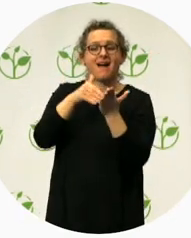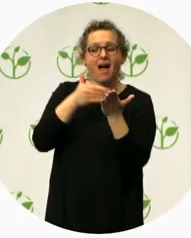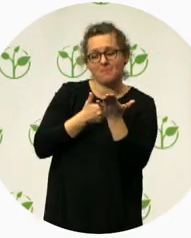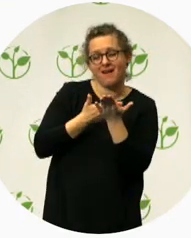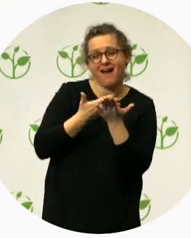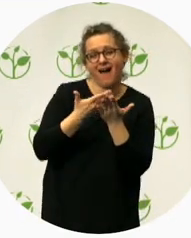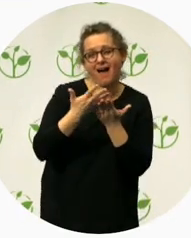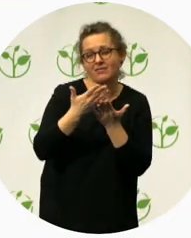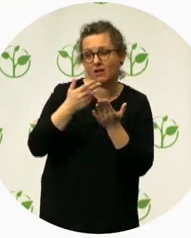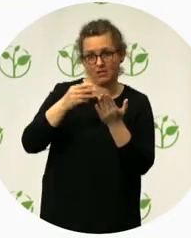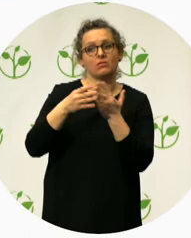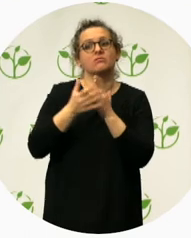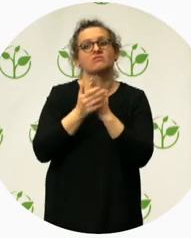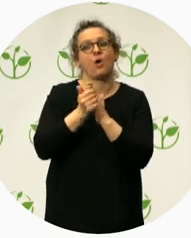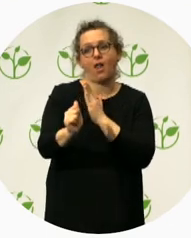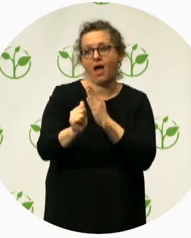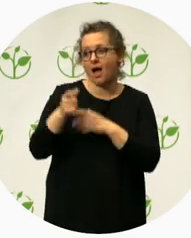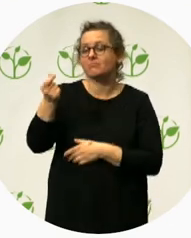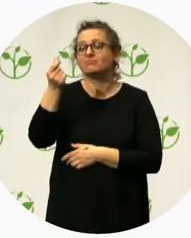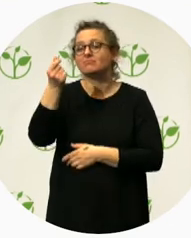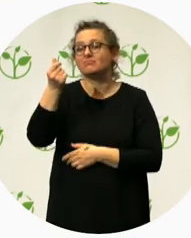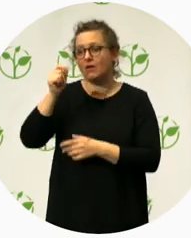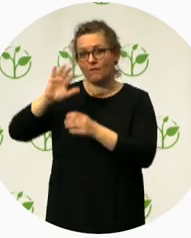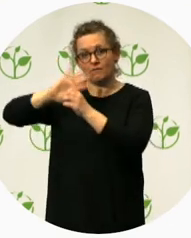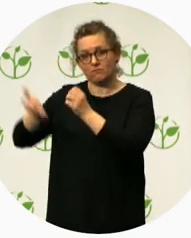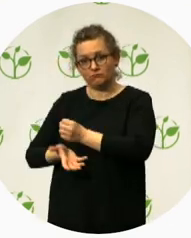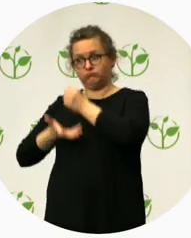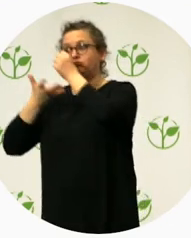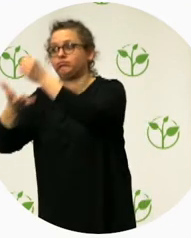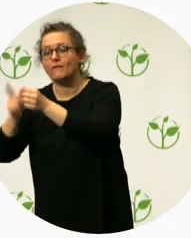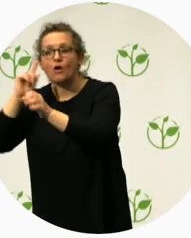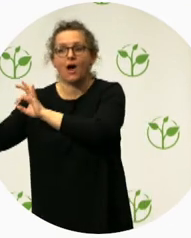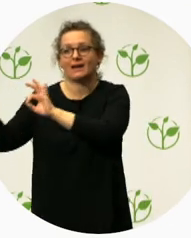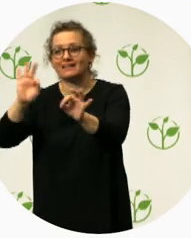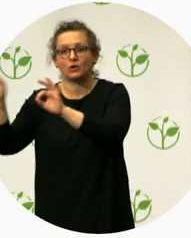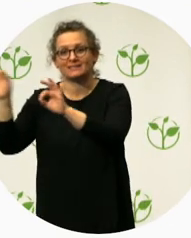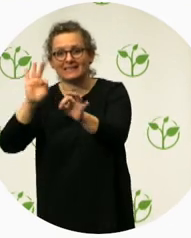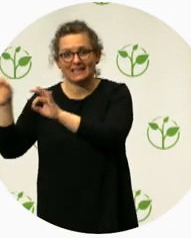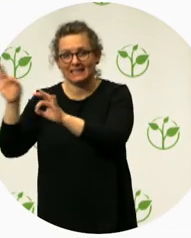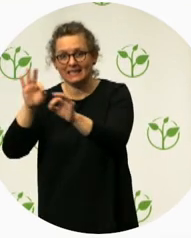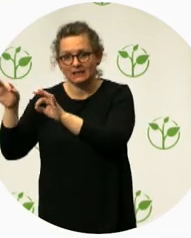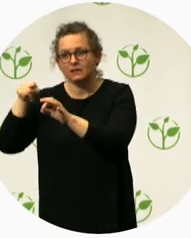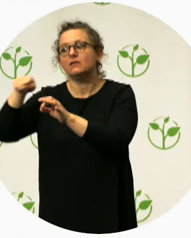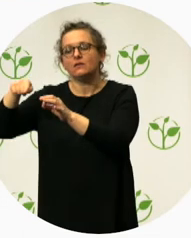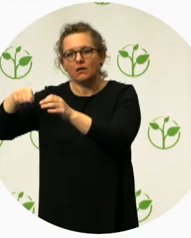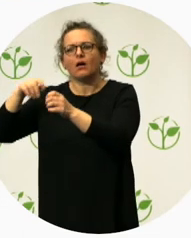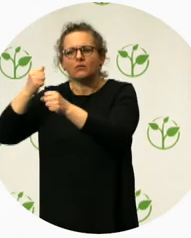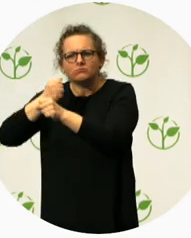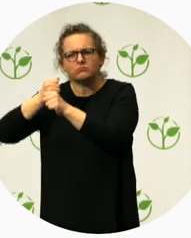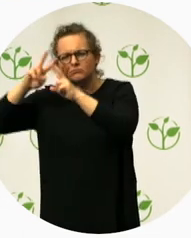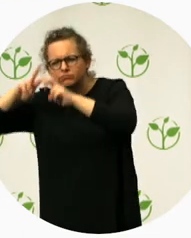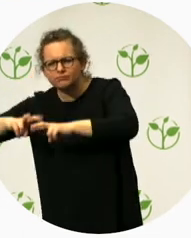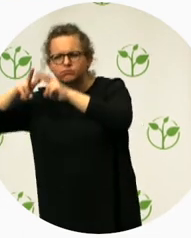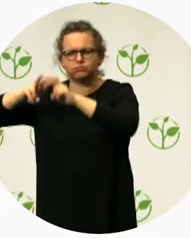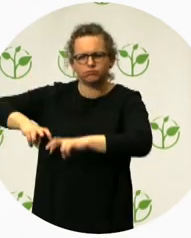industry, private and public. It's been using from the industry standpoint, from a private standpoint, it's been used in construction